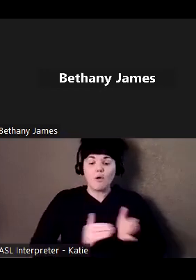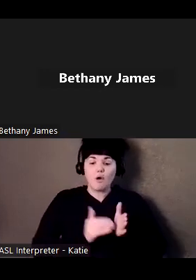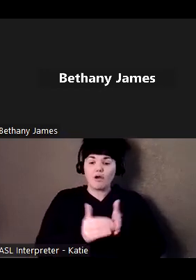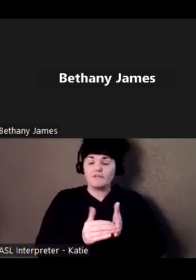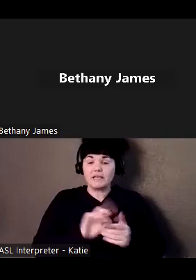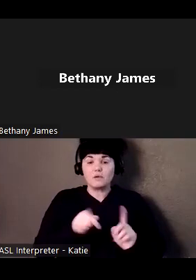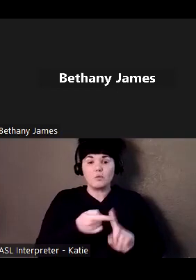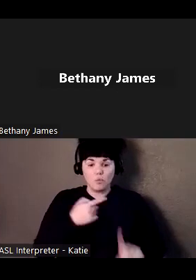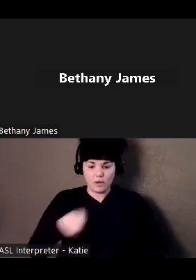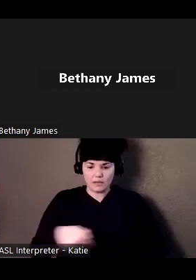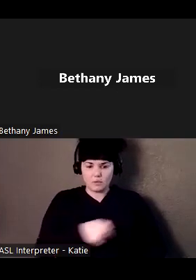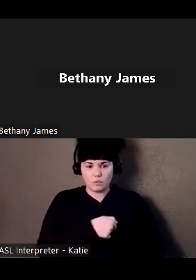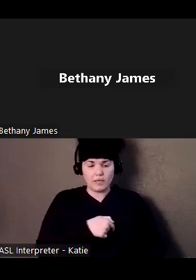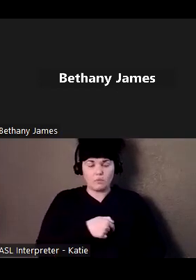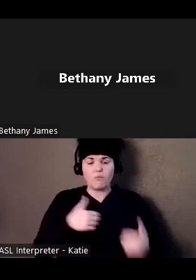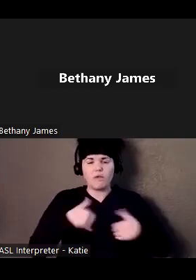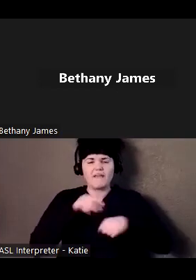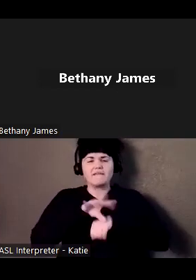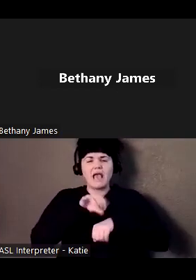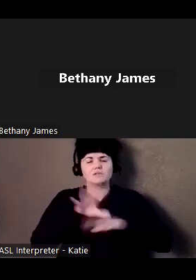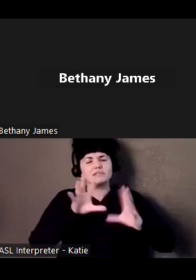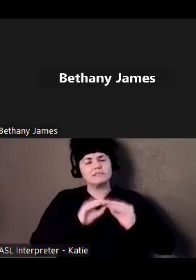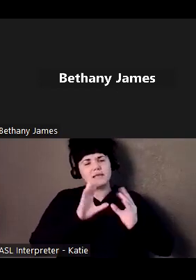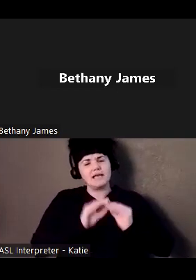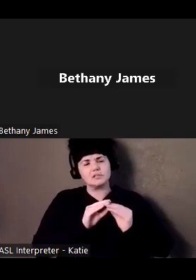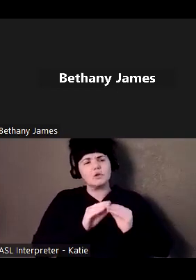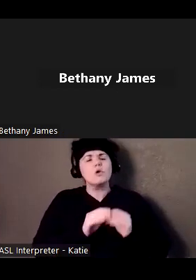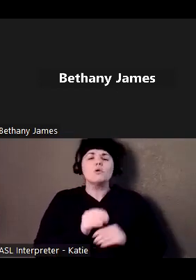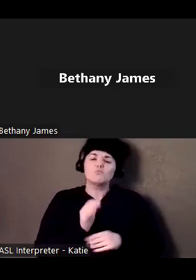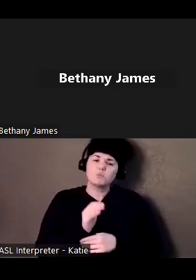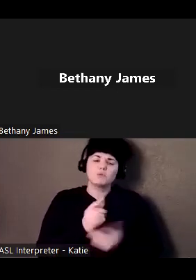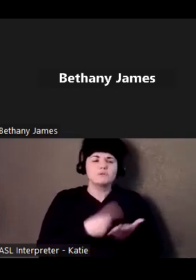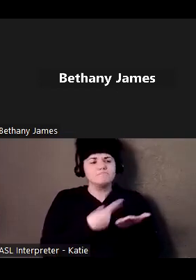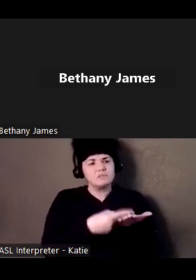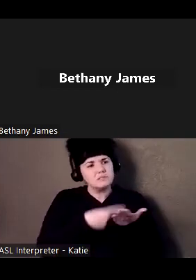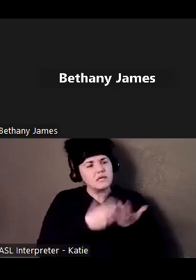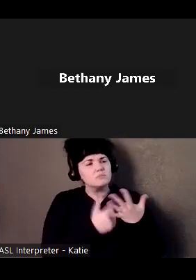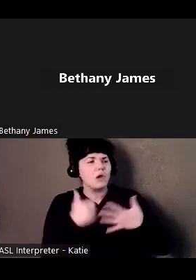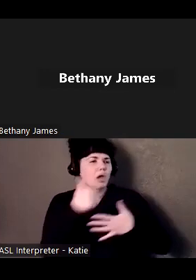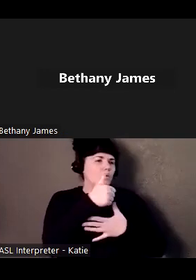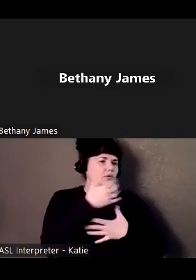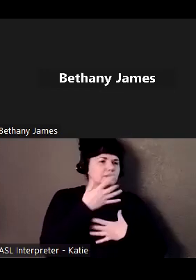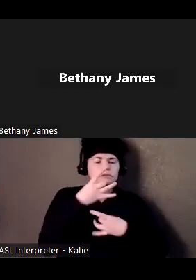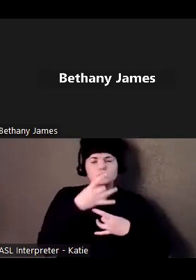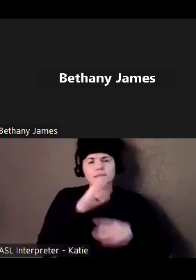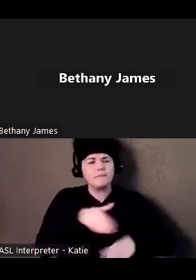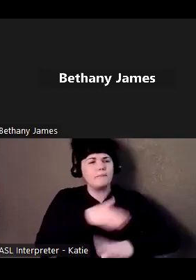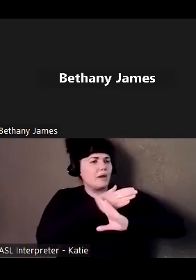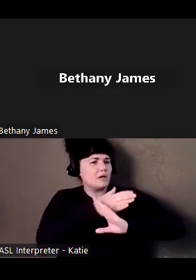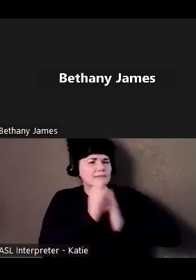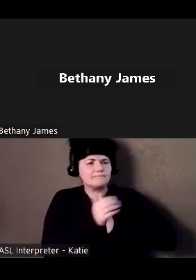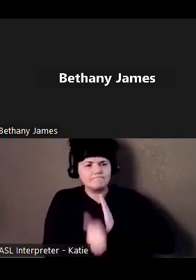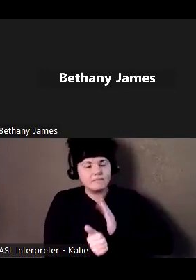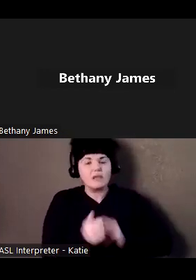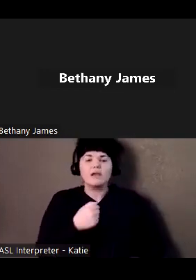into our counseling sessions and talk more about priorities and interests and barriers and capabilities, I was meeting a lot